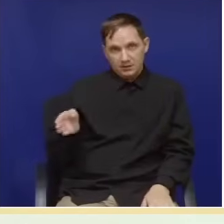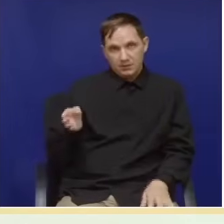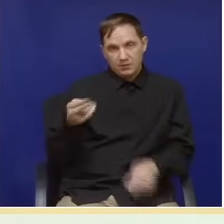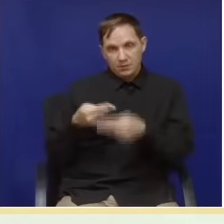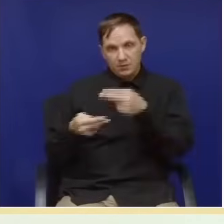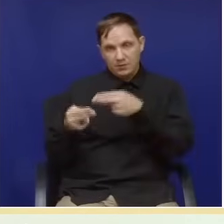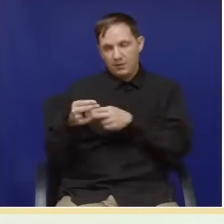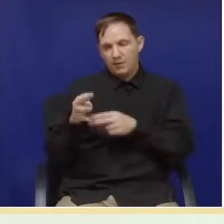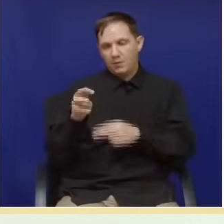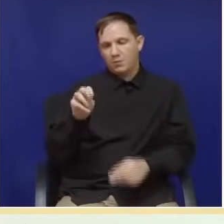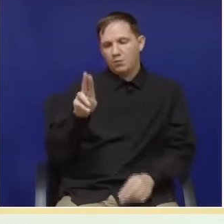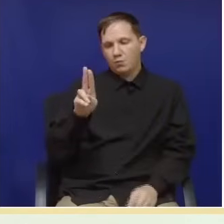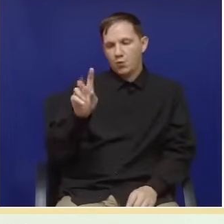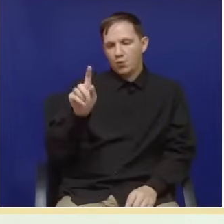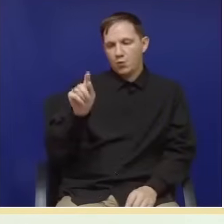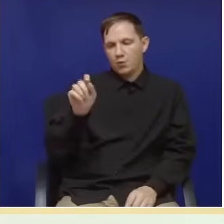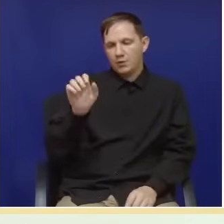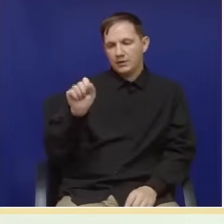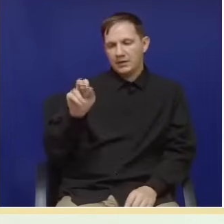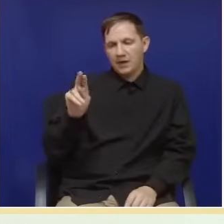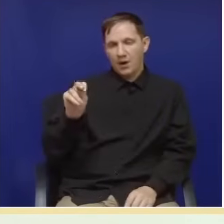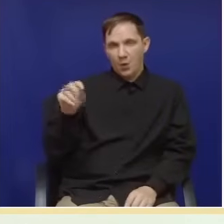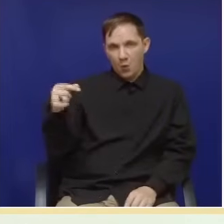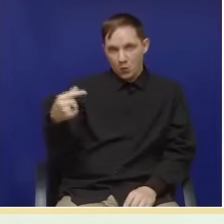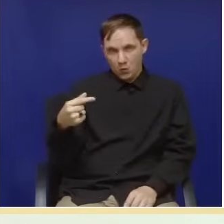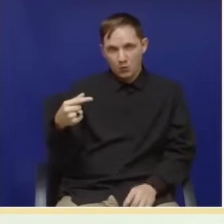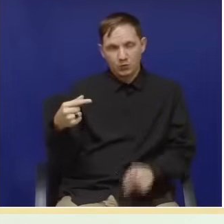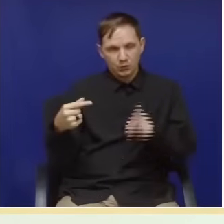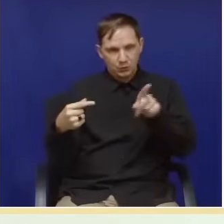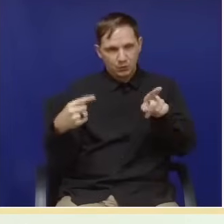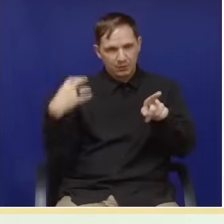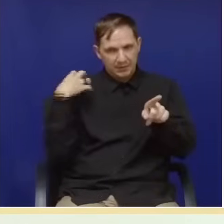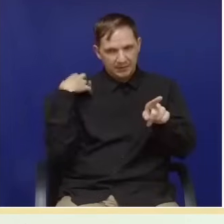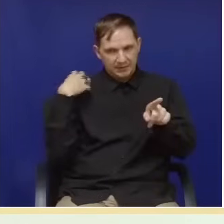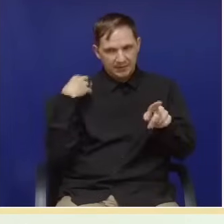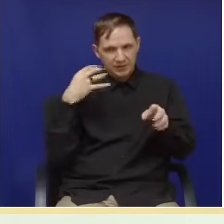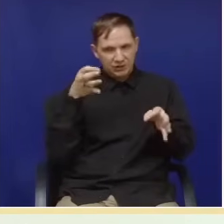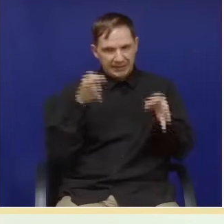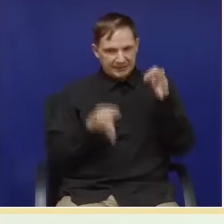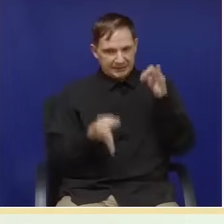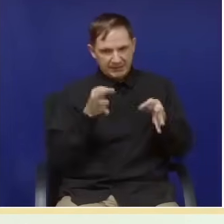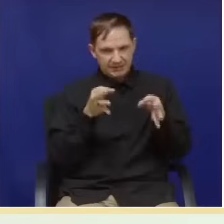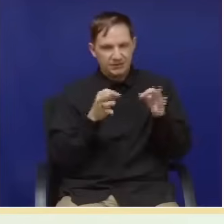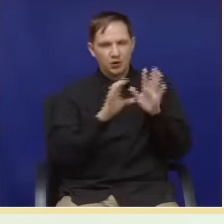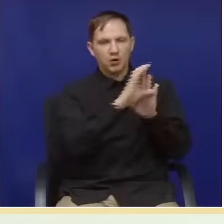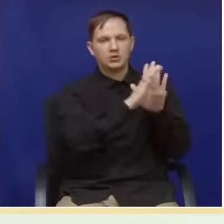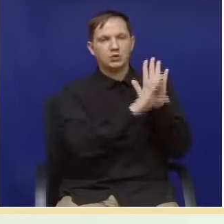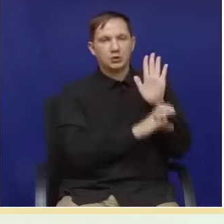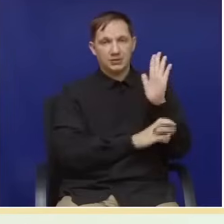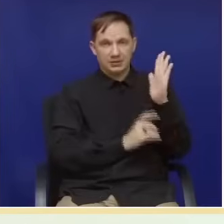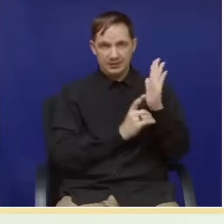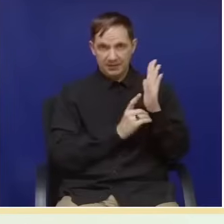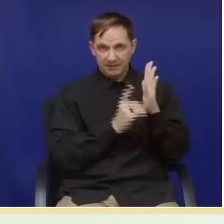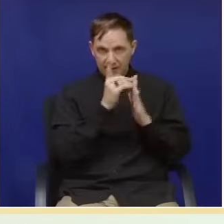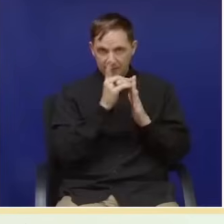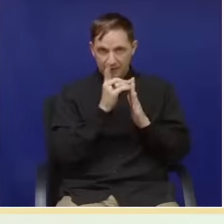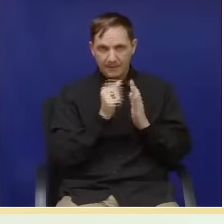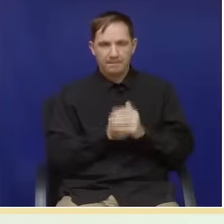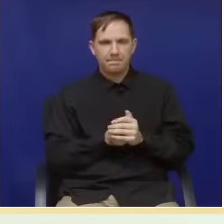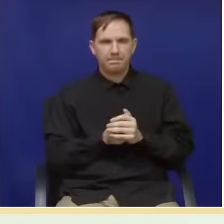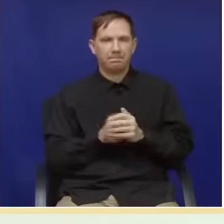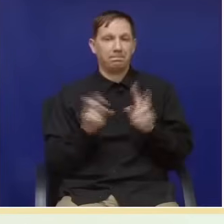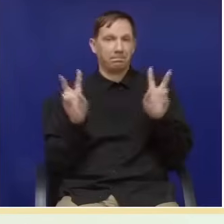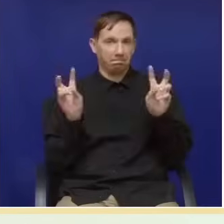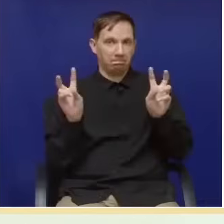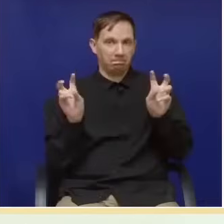Mutau to the Minister of Justice and Constitutional Development. The question is, in light of the growing number